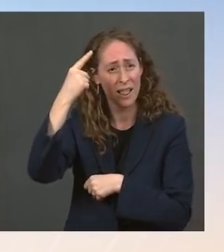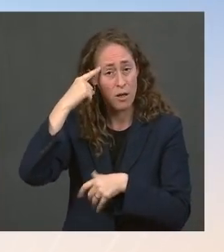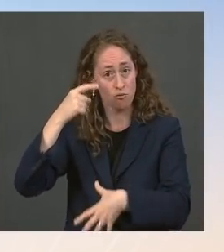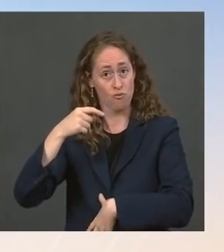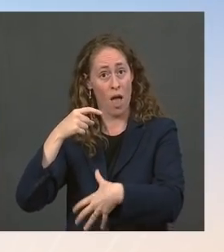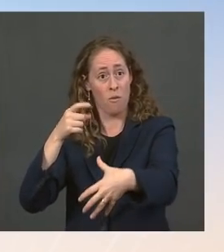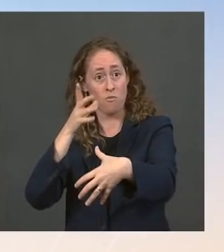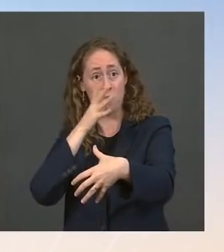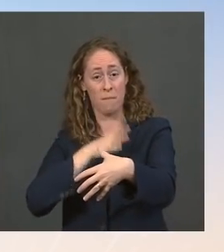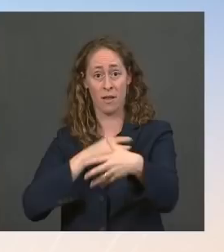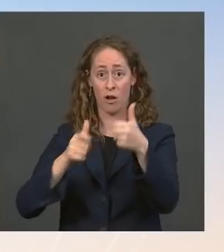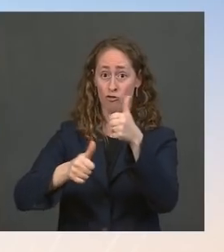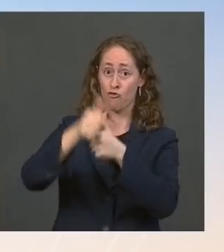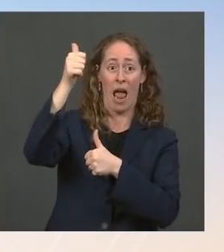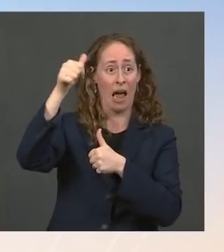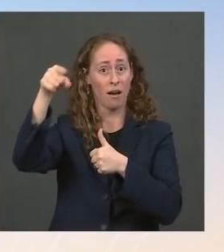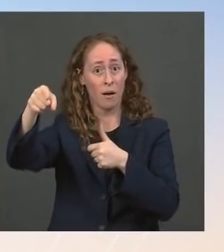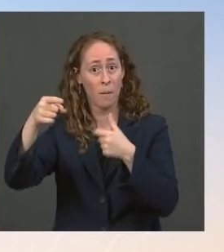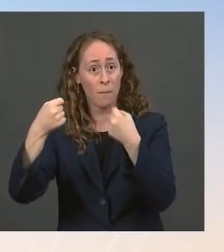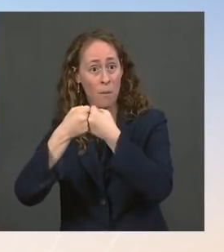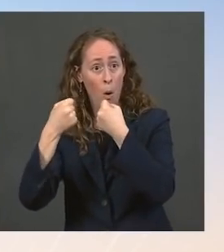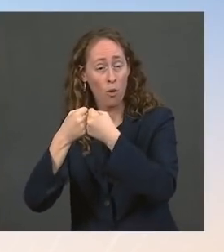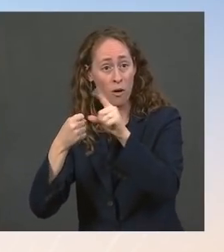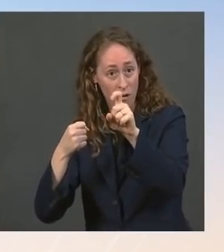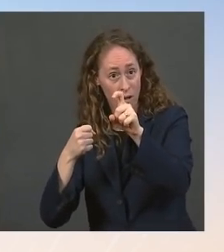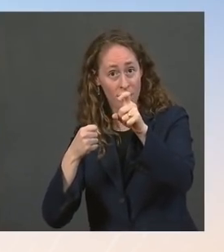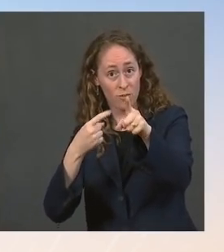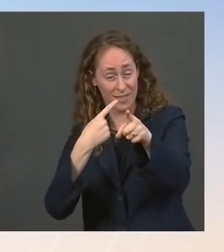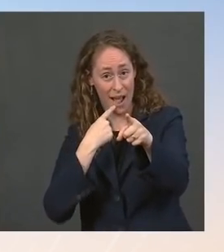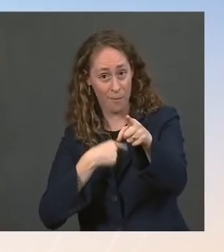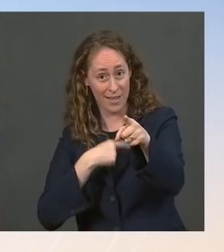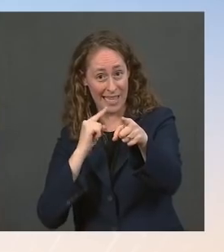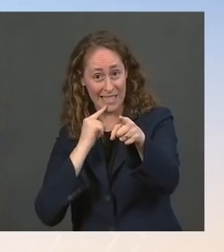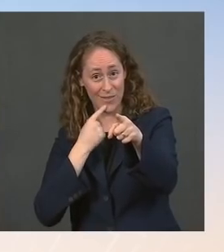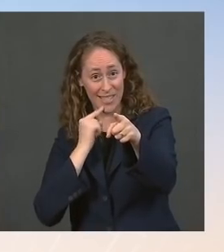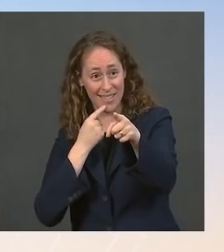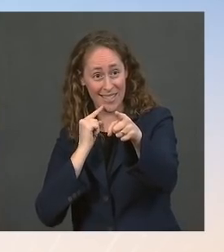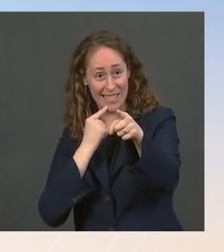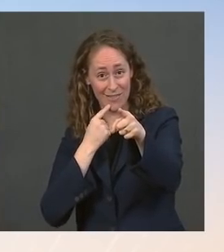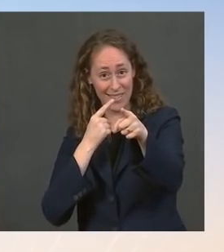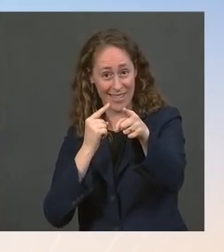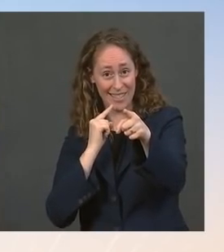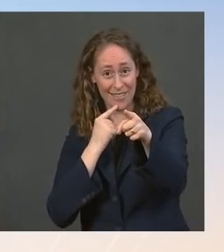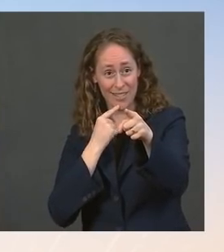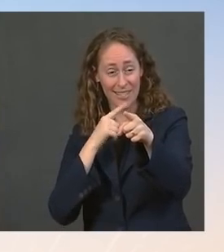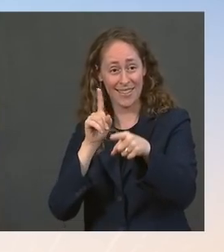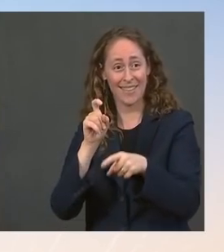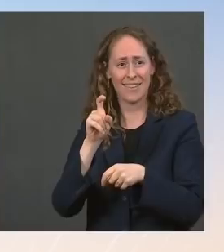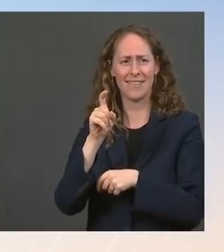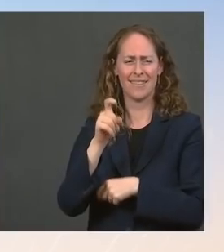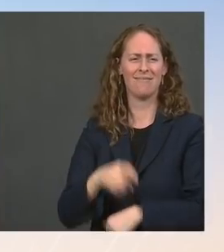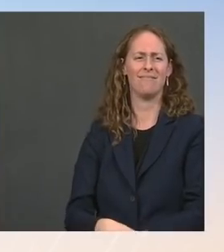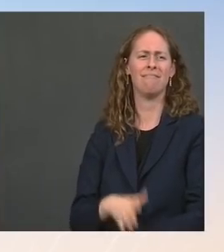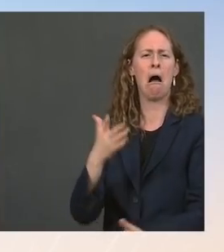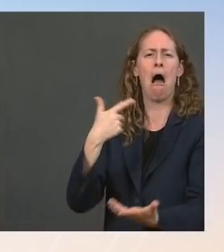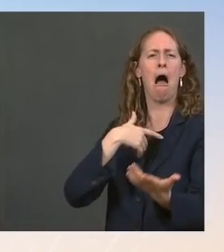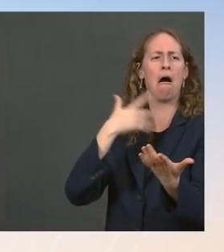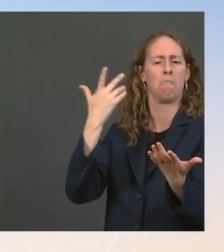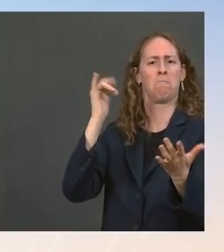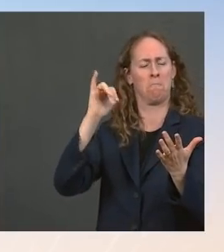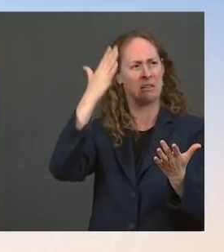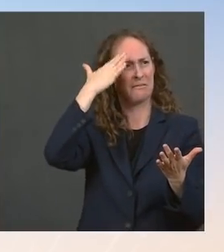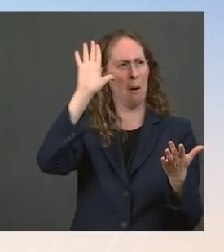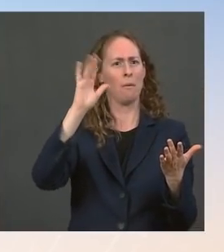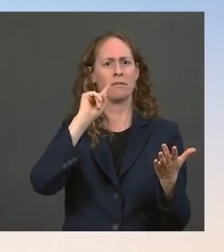pregnant women are posing a big threat to the border? You tell me. To the border communities? Is that a big issue? You tell me. I'm not aware of pregnant women being a big issue of concern to people